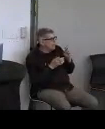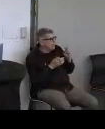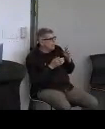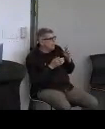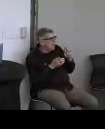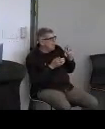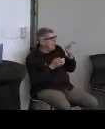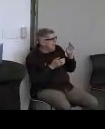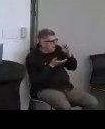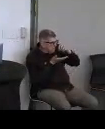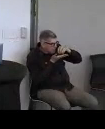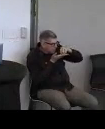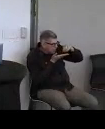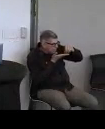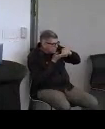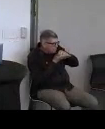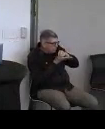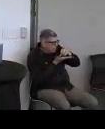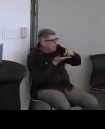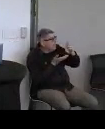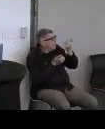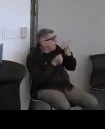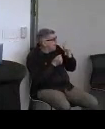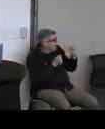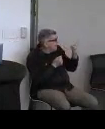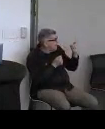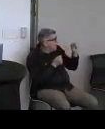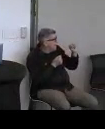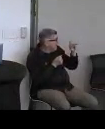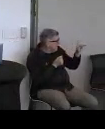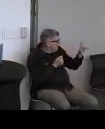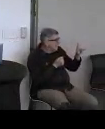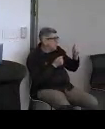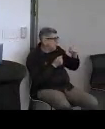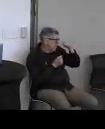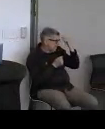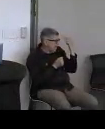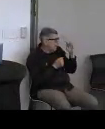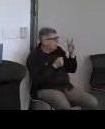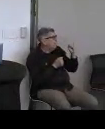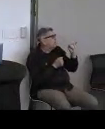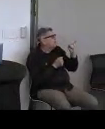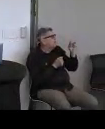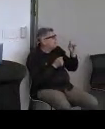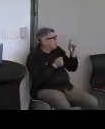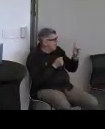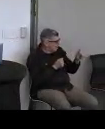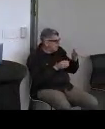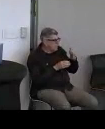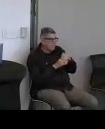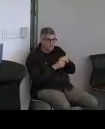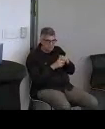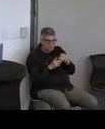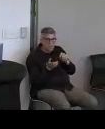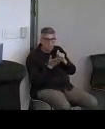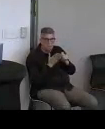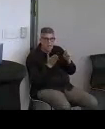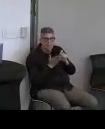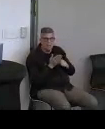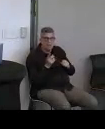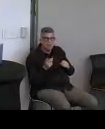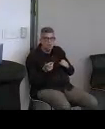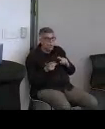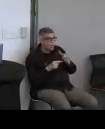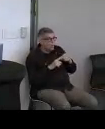And any ink that has carbon in it, which is typically black ink, like the pens that are also in the packet, when